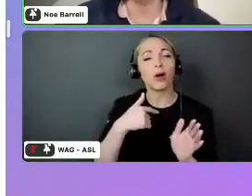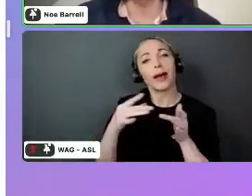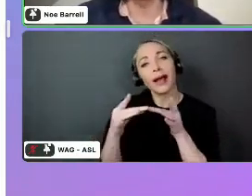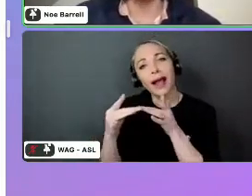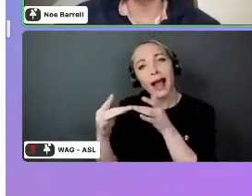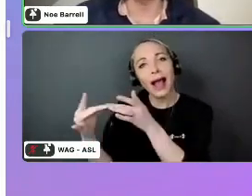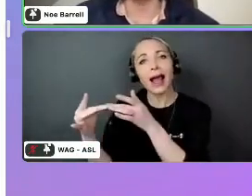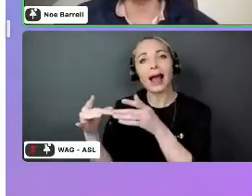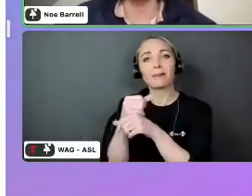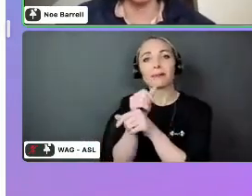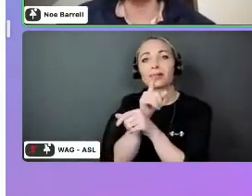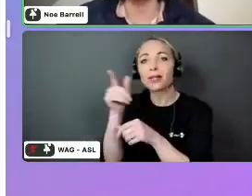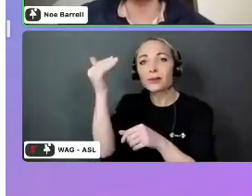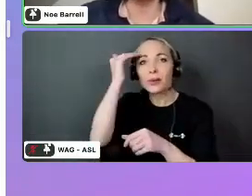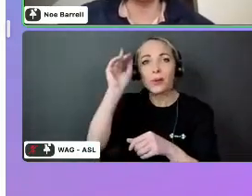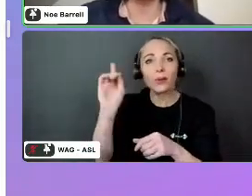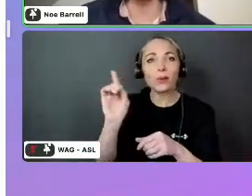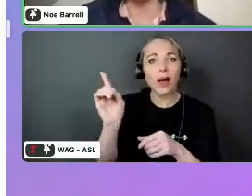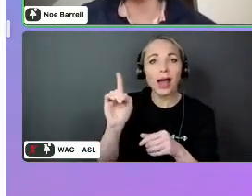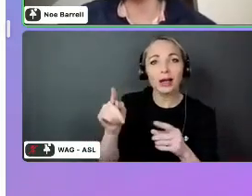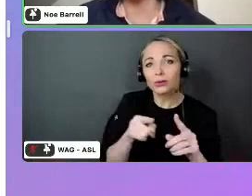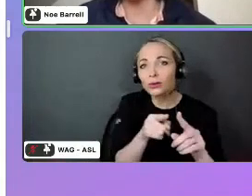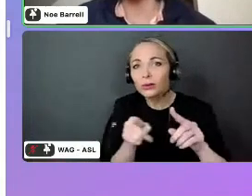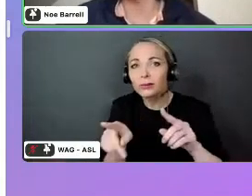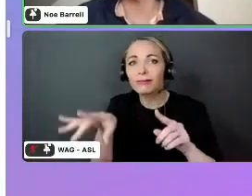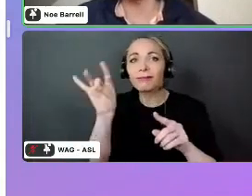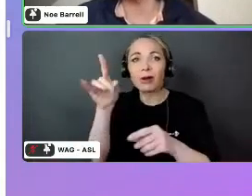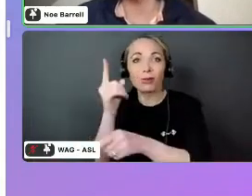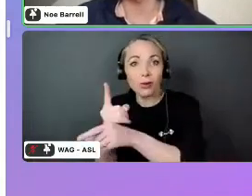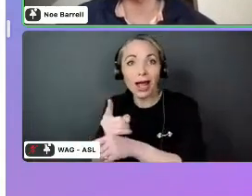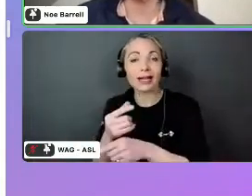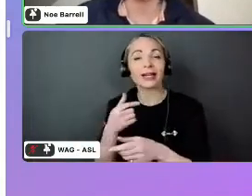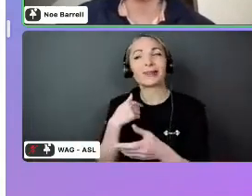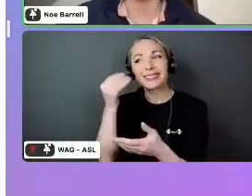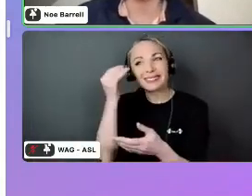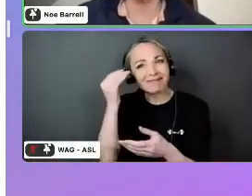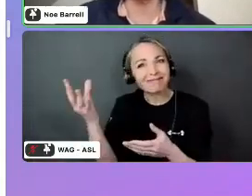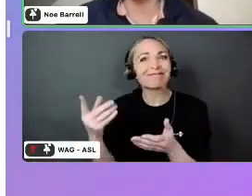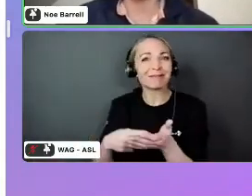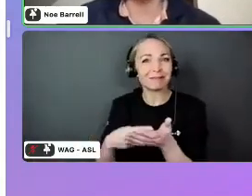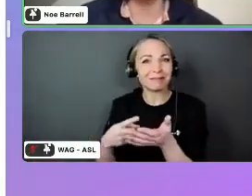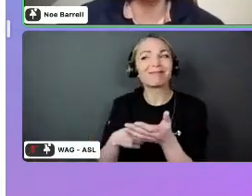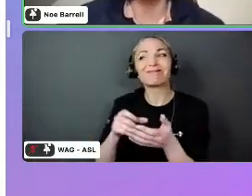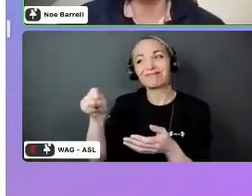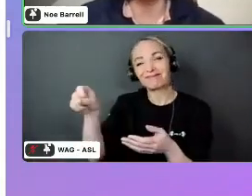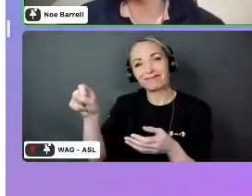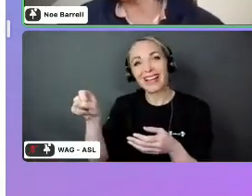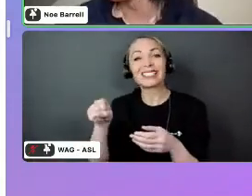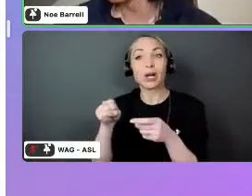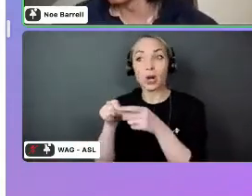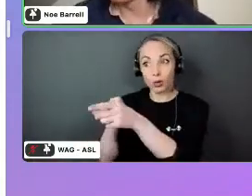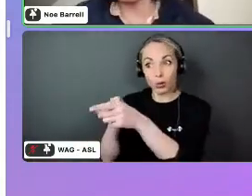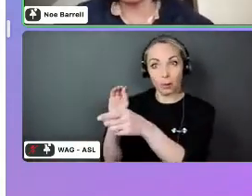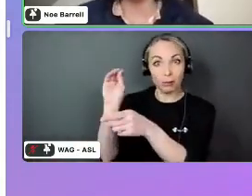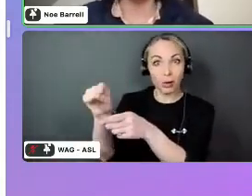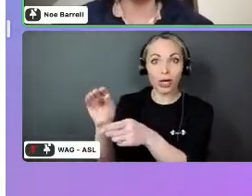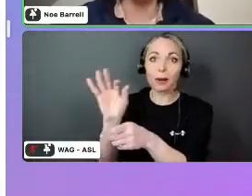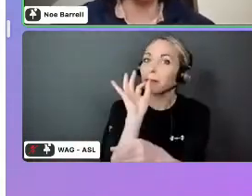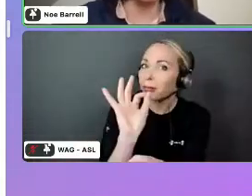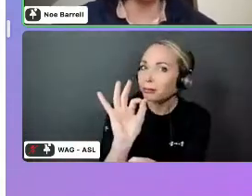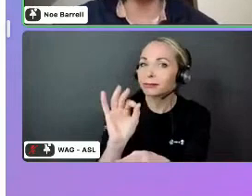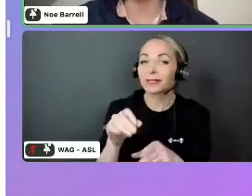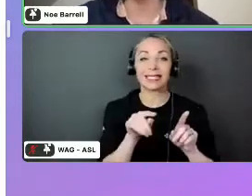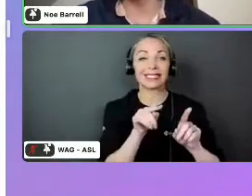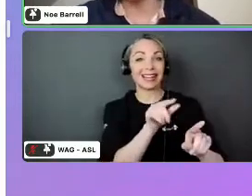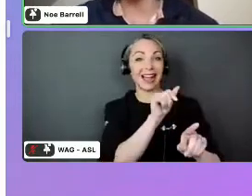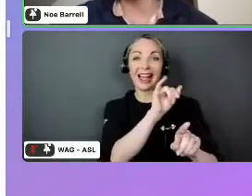markup. We give them the option to say, no, actually your AI is wrong here. Like we like the input that we have more. But I believe that in